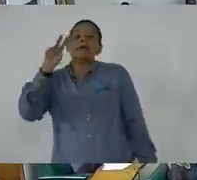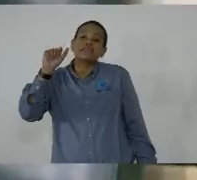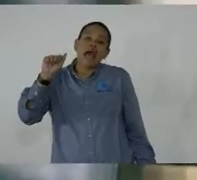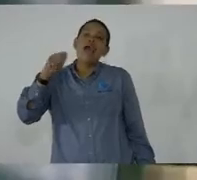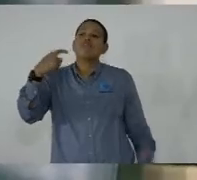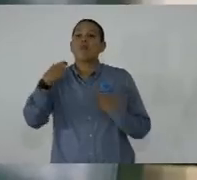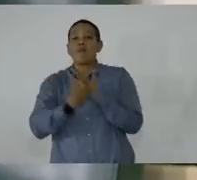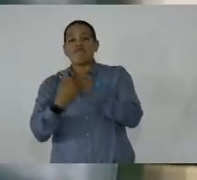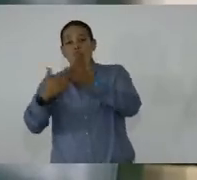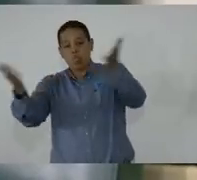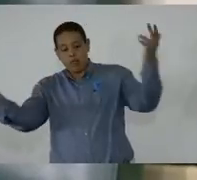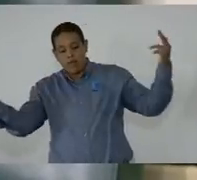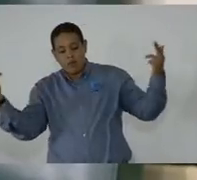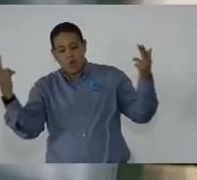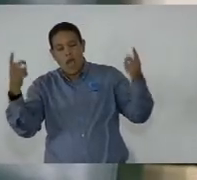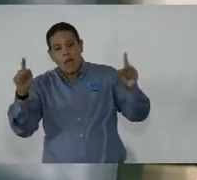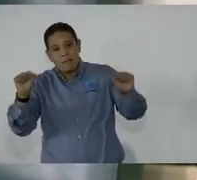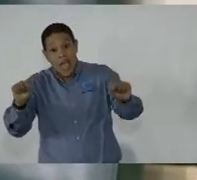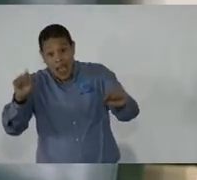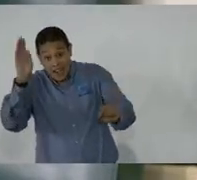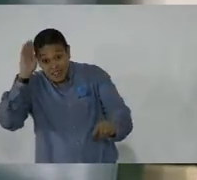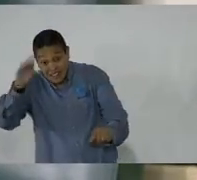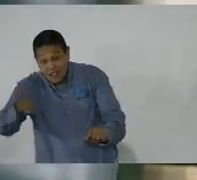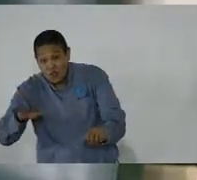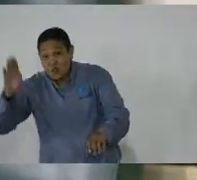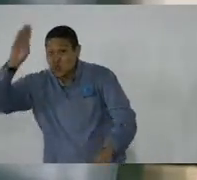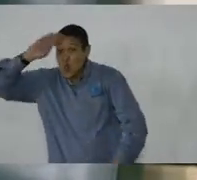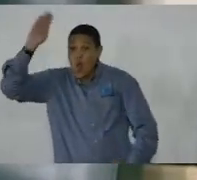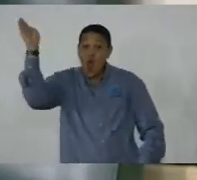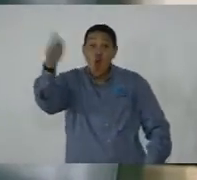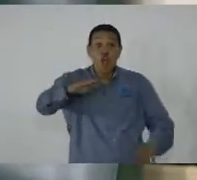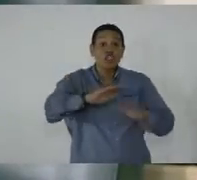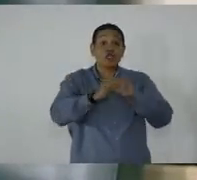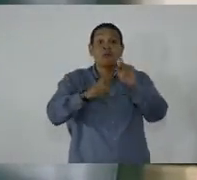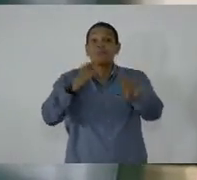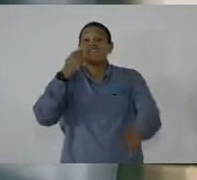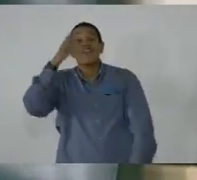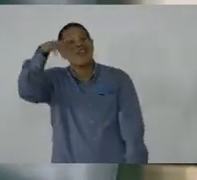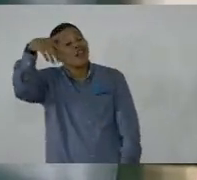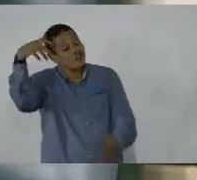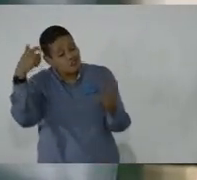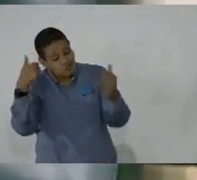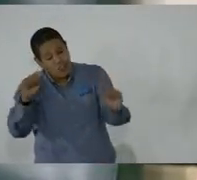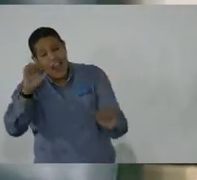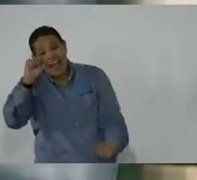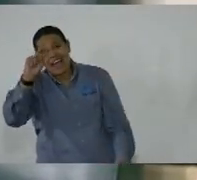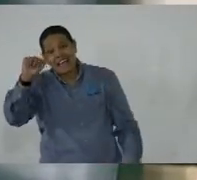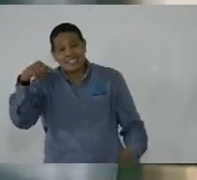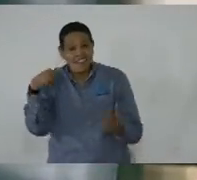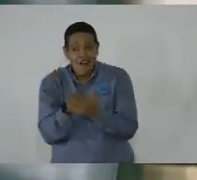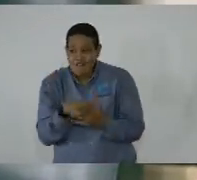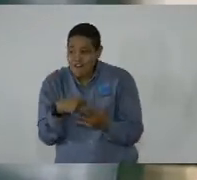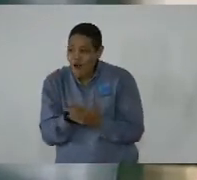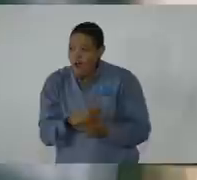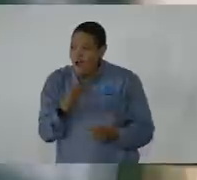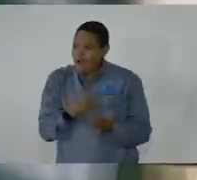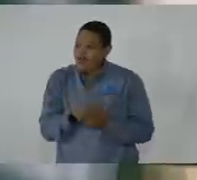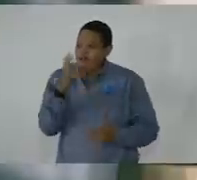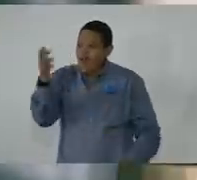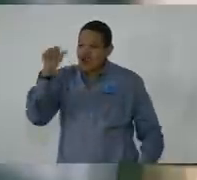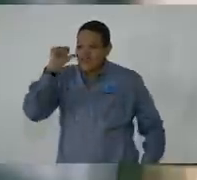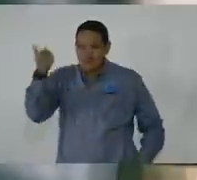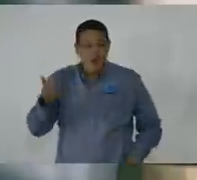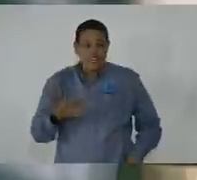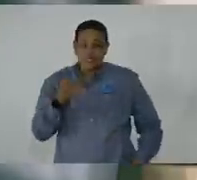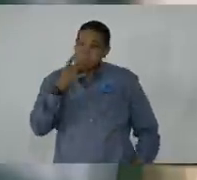Madam Speaker, to all Jamaica, if you haven't tried cassava flour, try it tomorrow. Nothing tastes good,